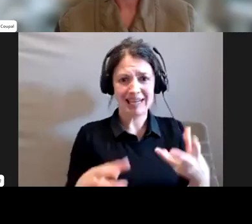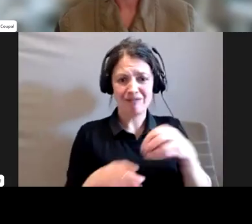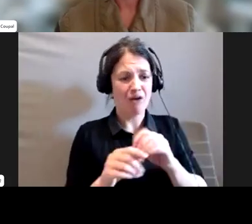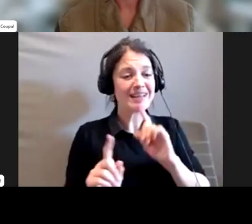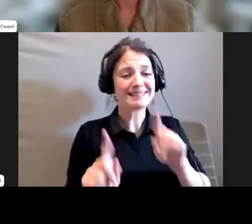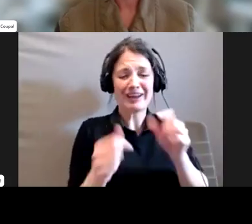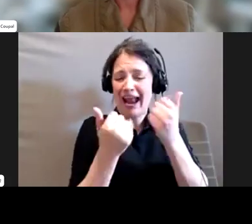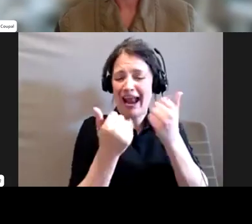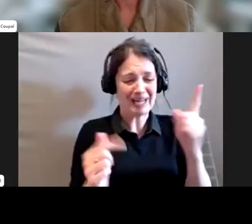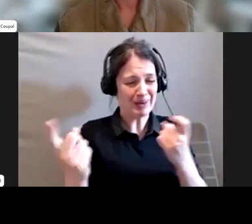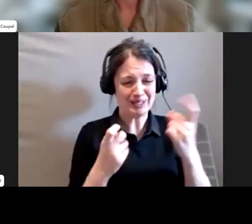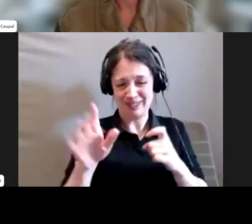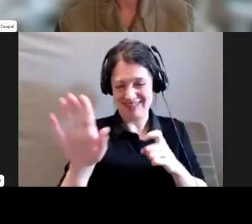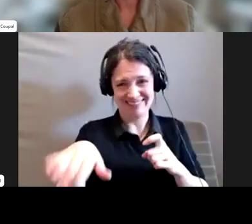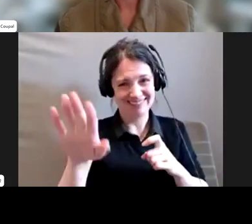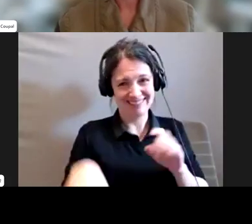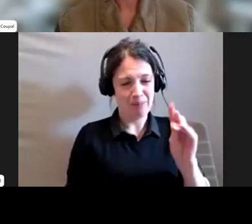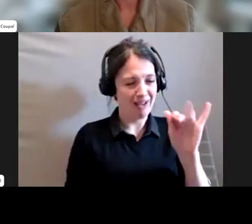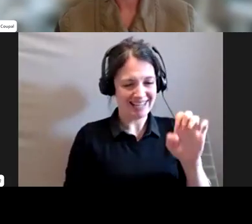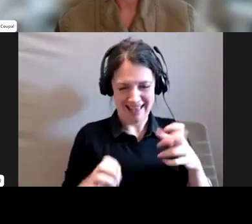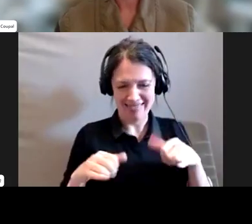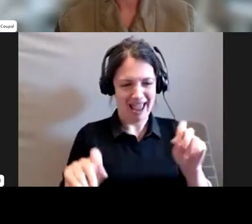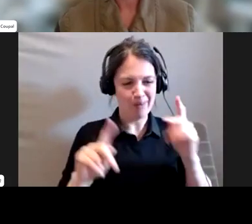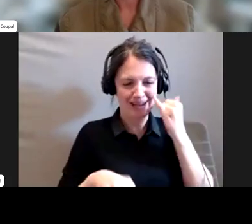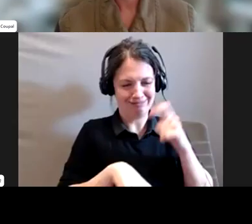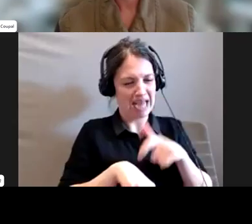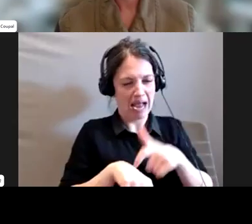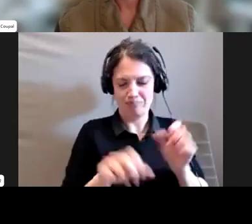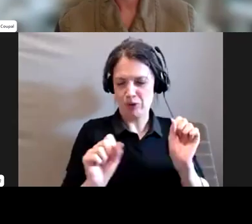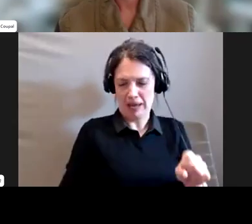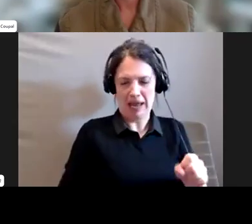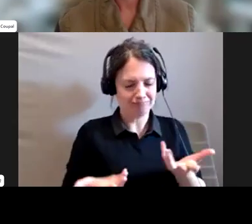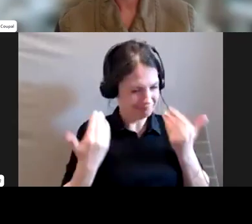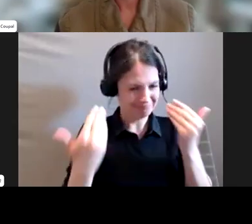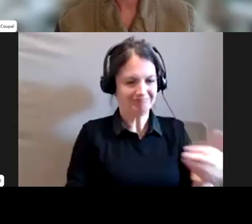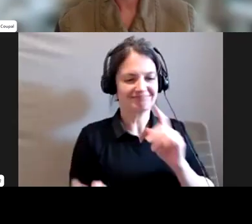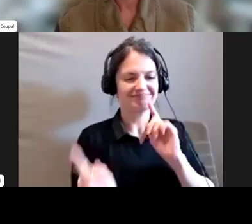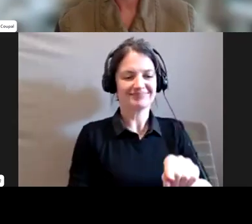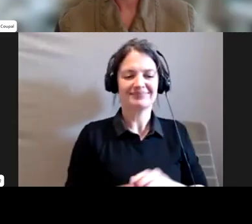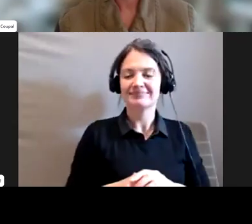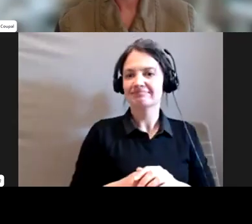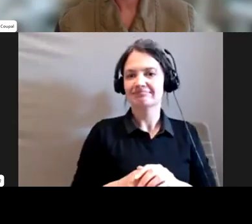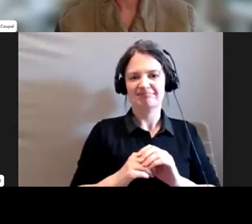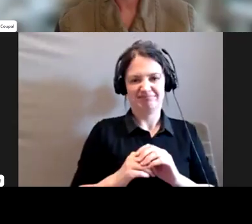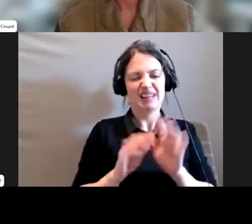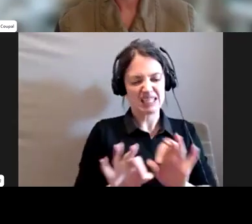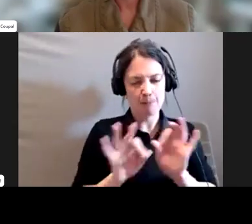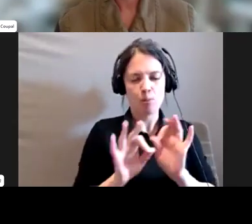want. Time allowing, if you wish to chime in, please do. Thanks. It's a wonderful opportunity for all of us to hear you